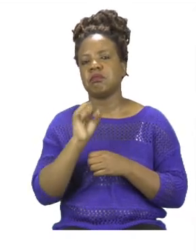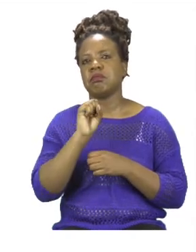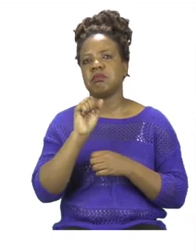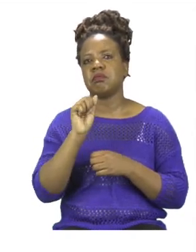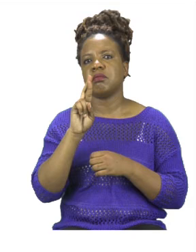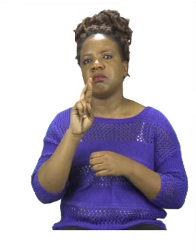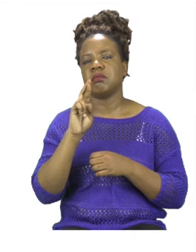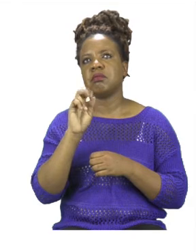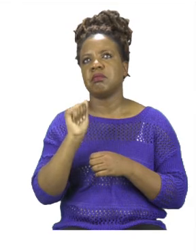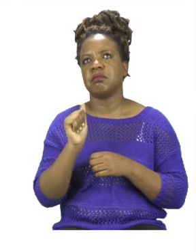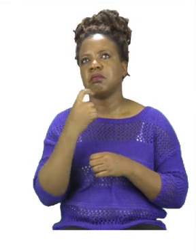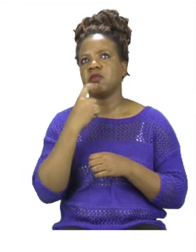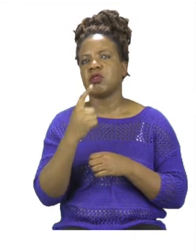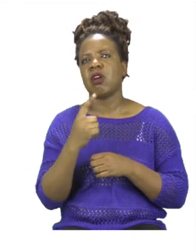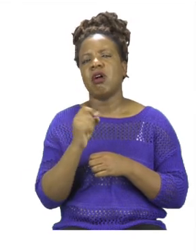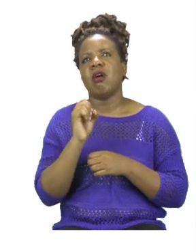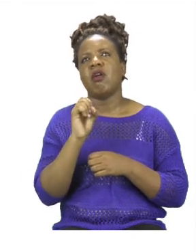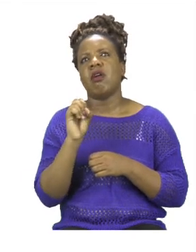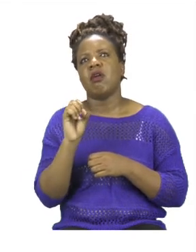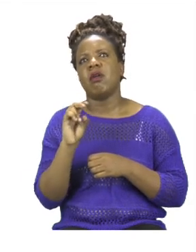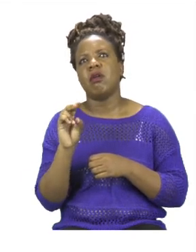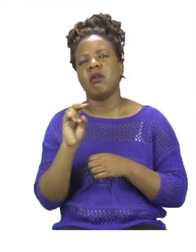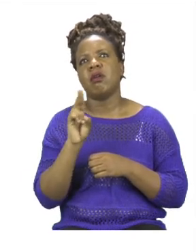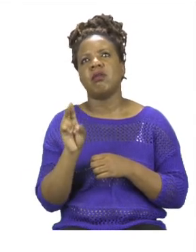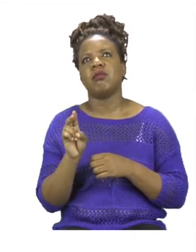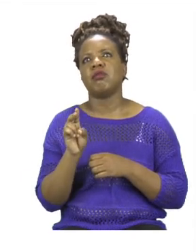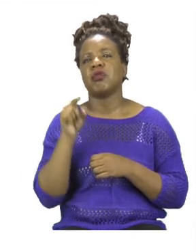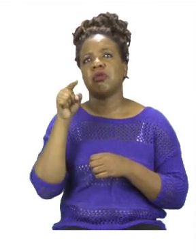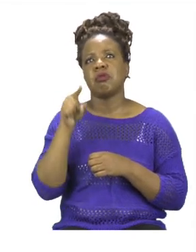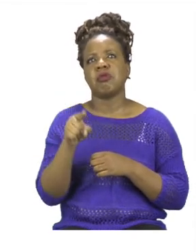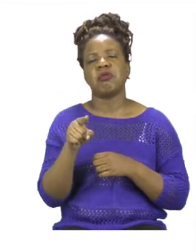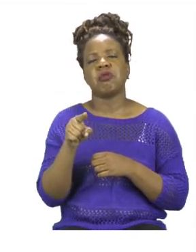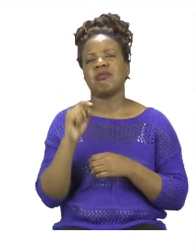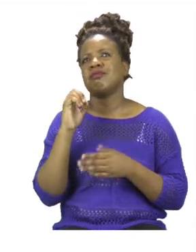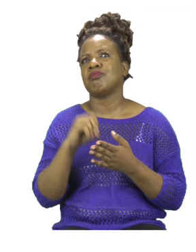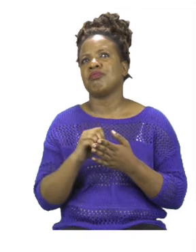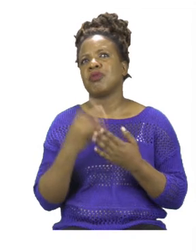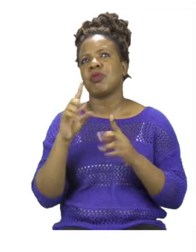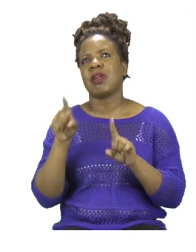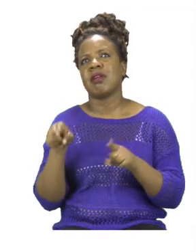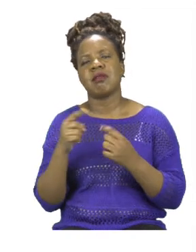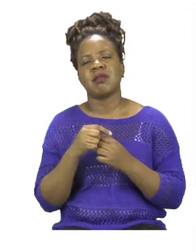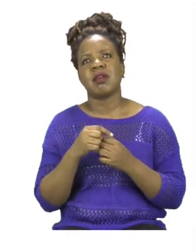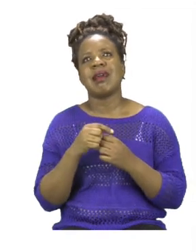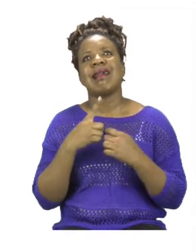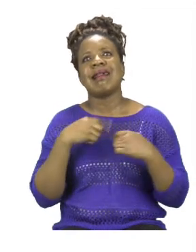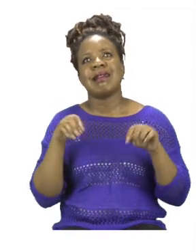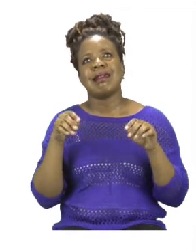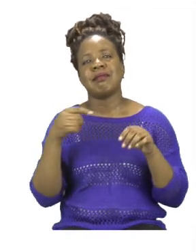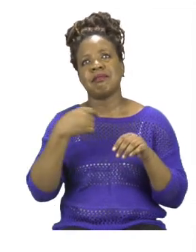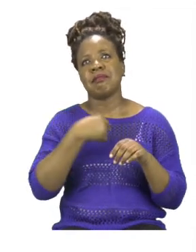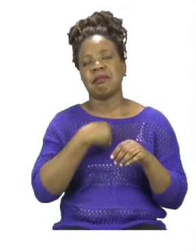thing, let me help you." Now we can tell what Sarah is feeling. She is feeling sorry for her brother